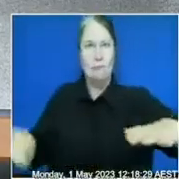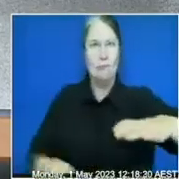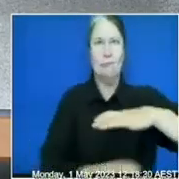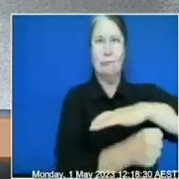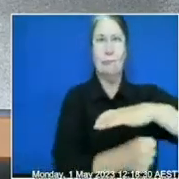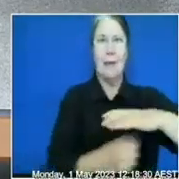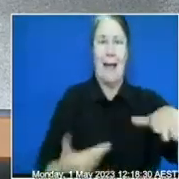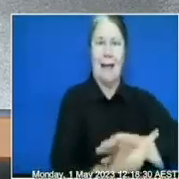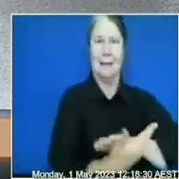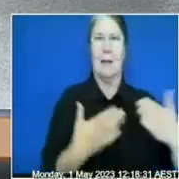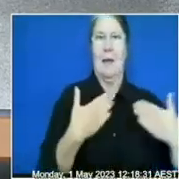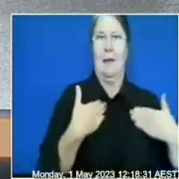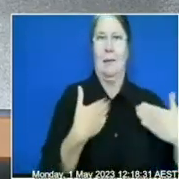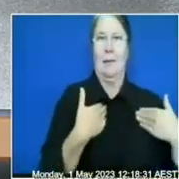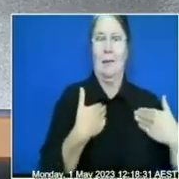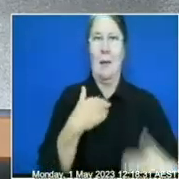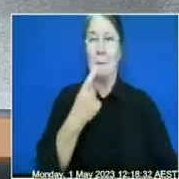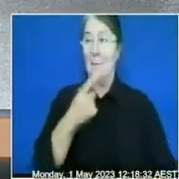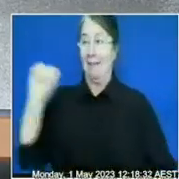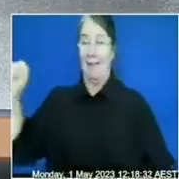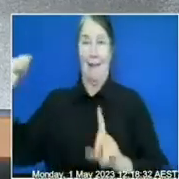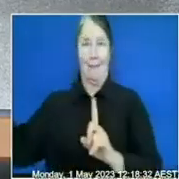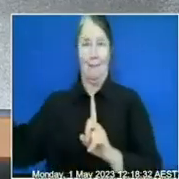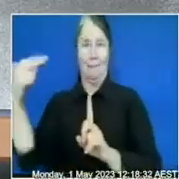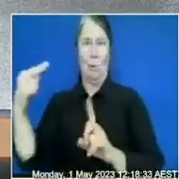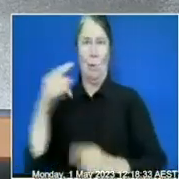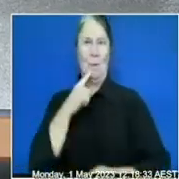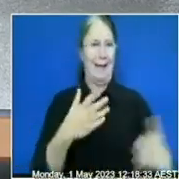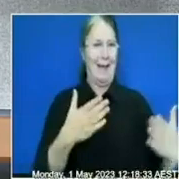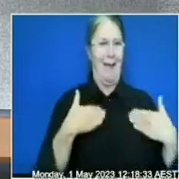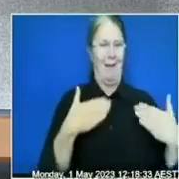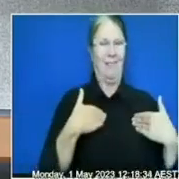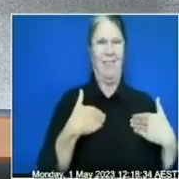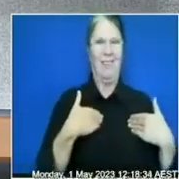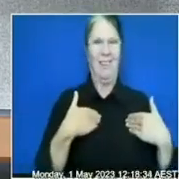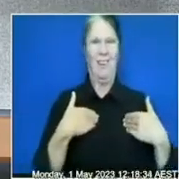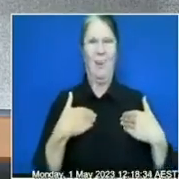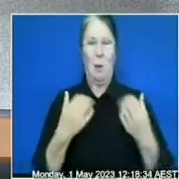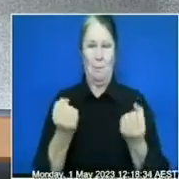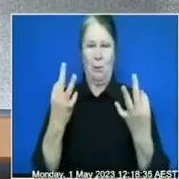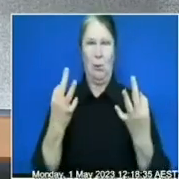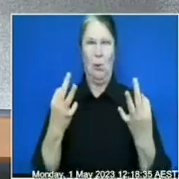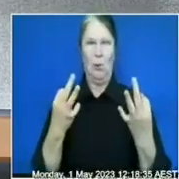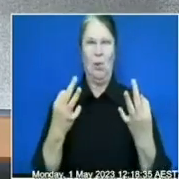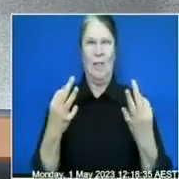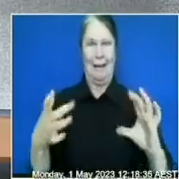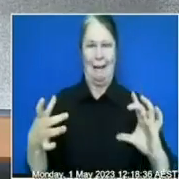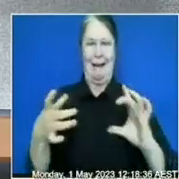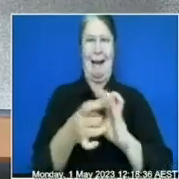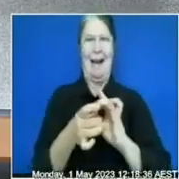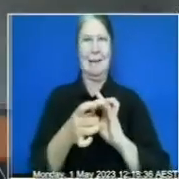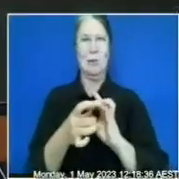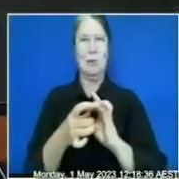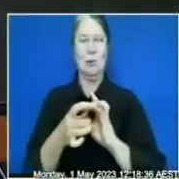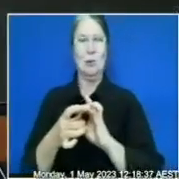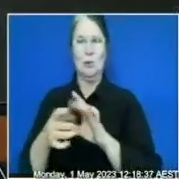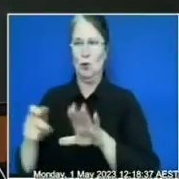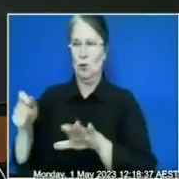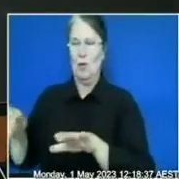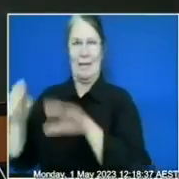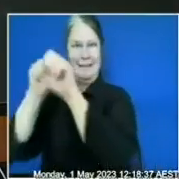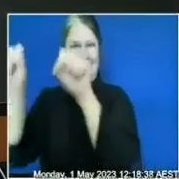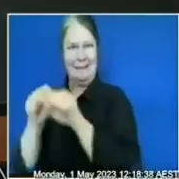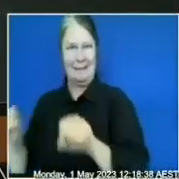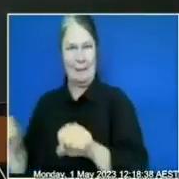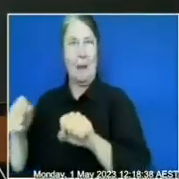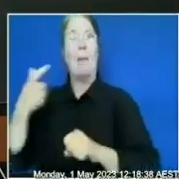inside Justice and Community Safety was trying to bring health and justice together. I don't think that's worked very well,